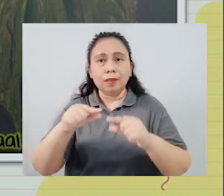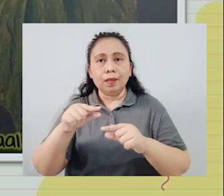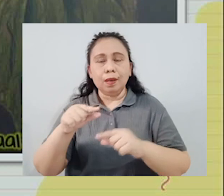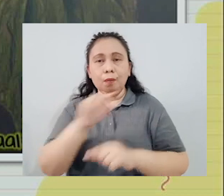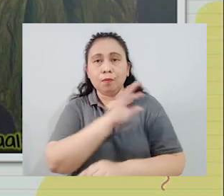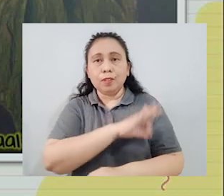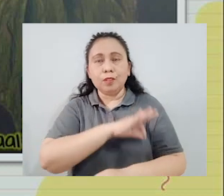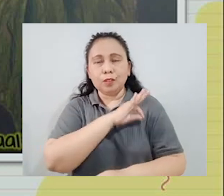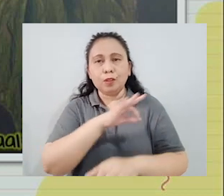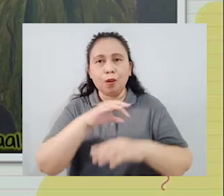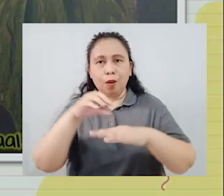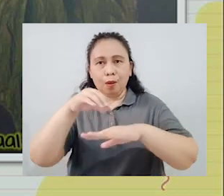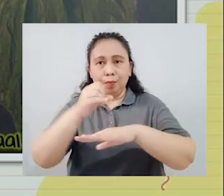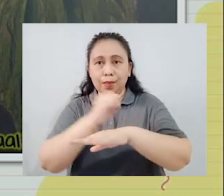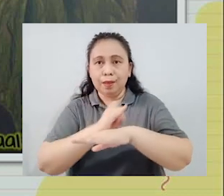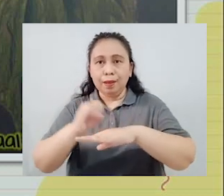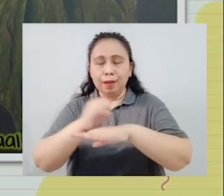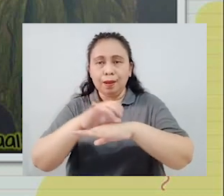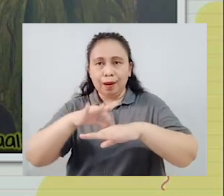the Philippine archipelago.